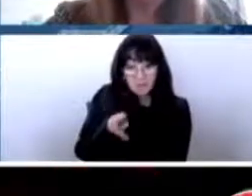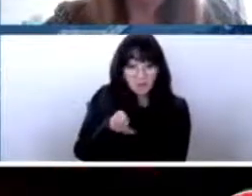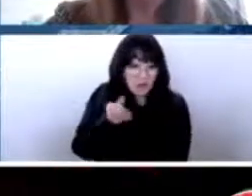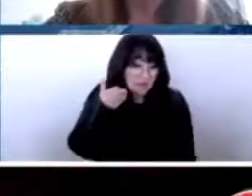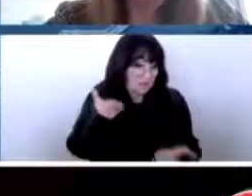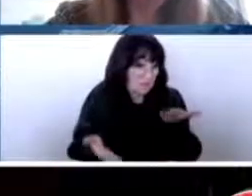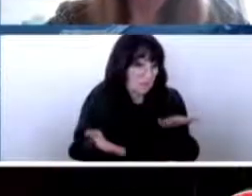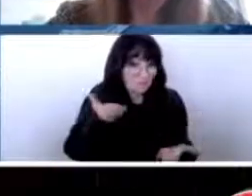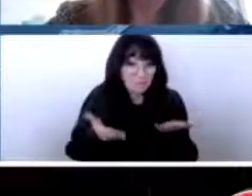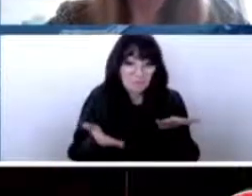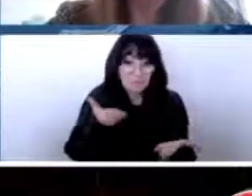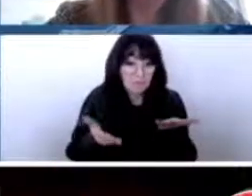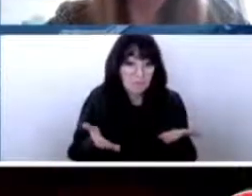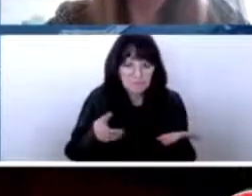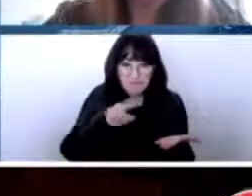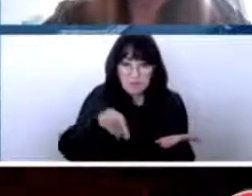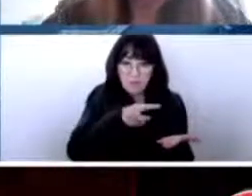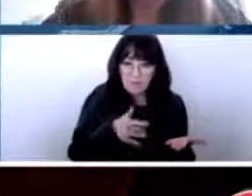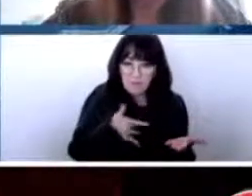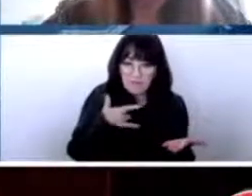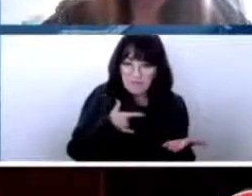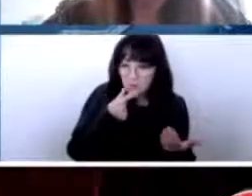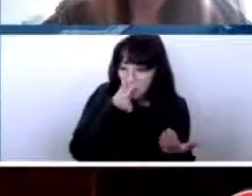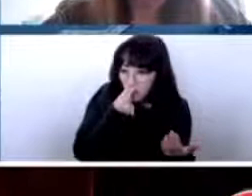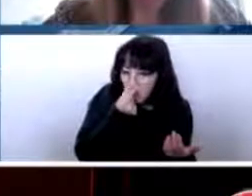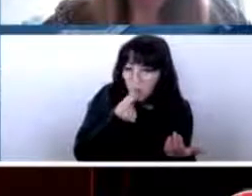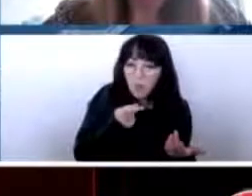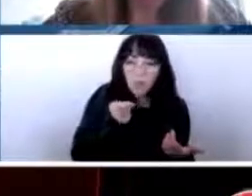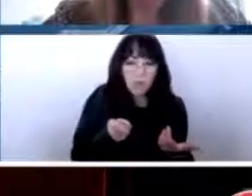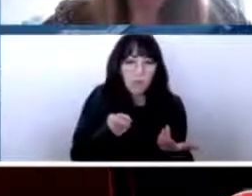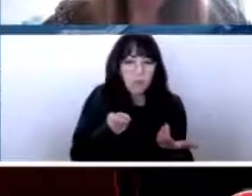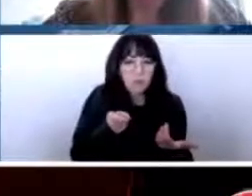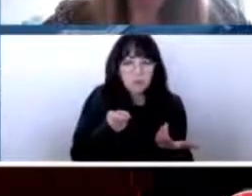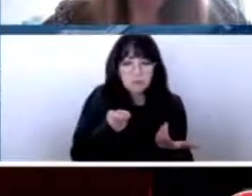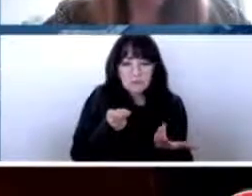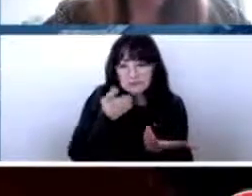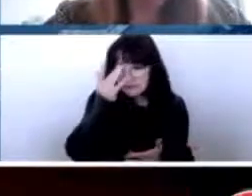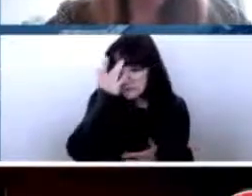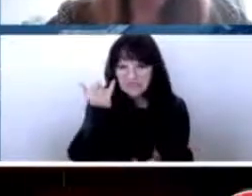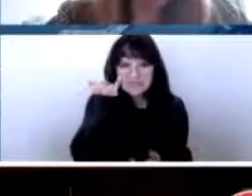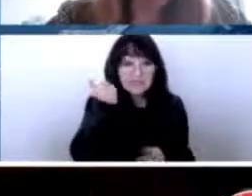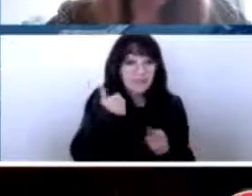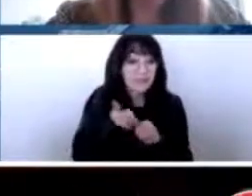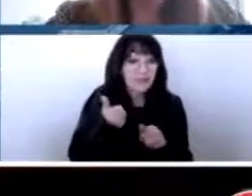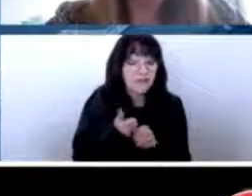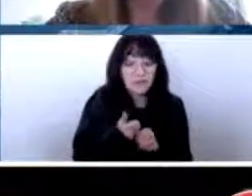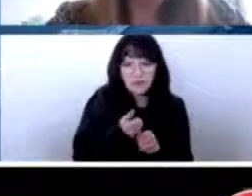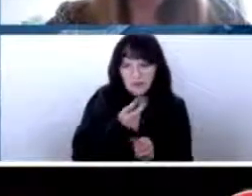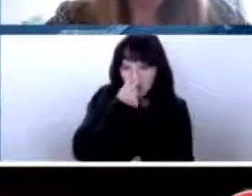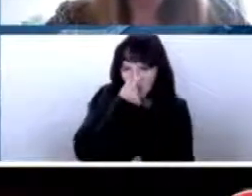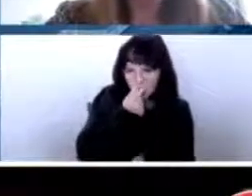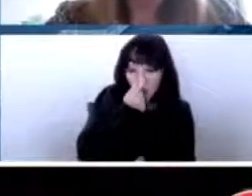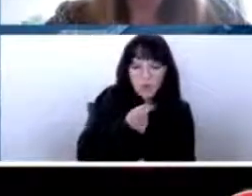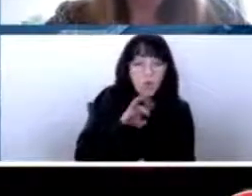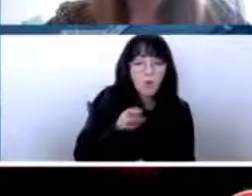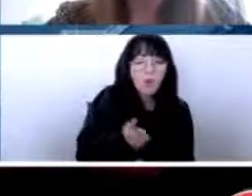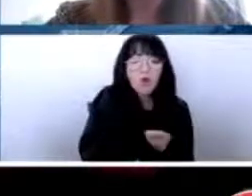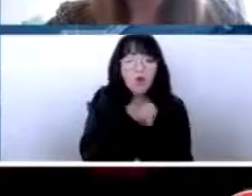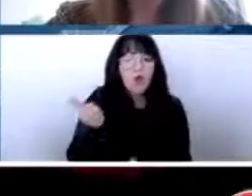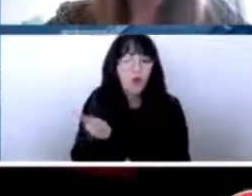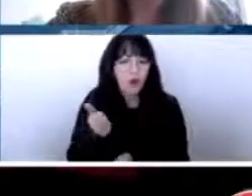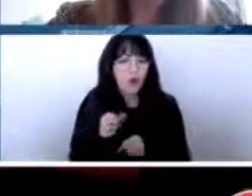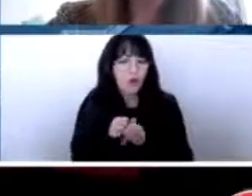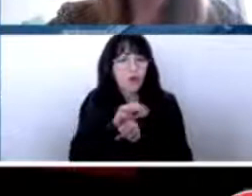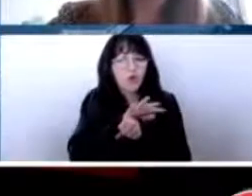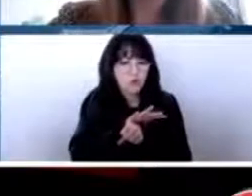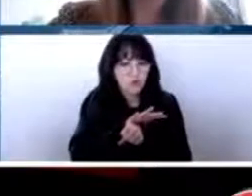be why you have those symptoms. If you feel like you have a cold or have any of the other traditional COVID